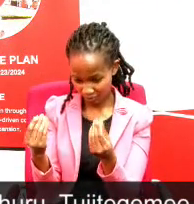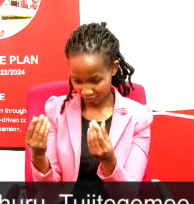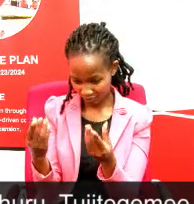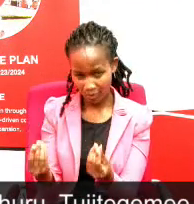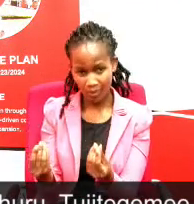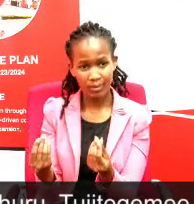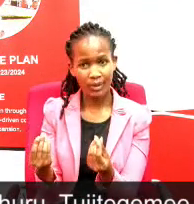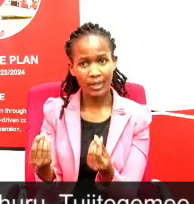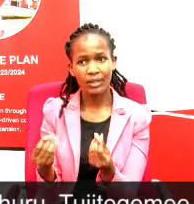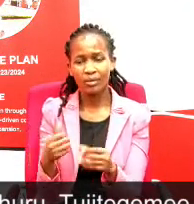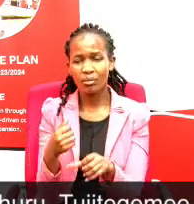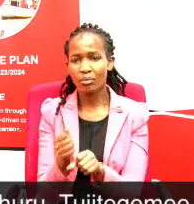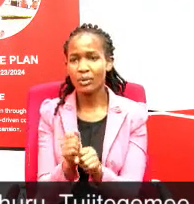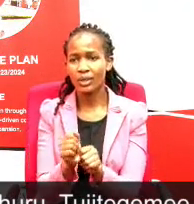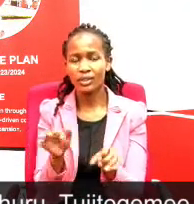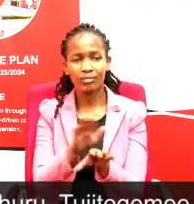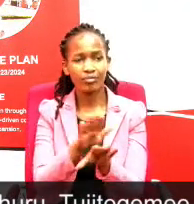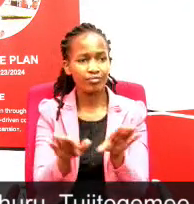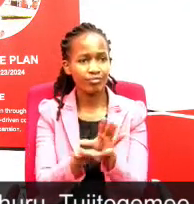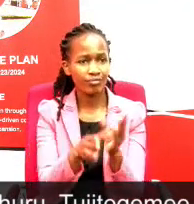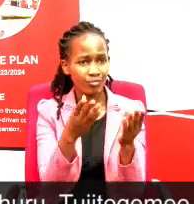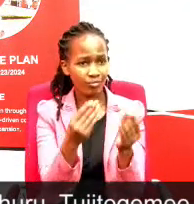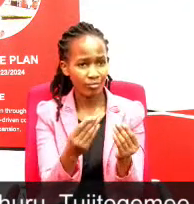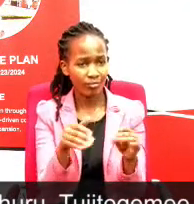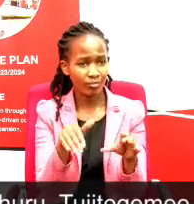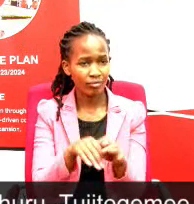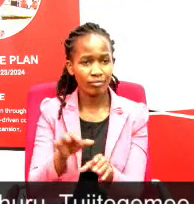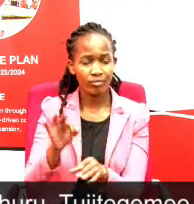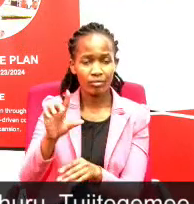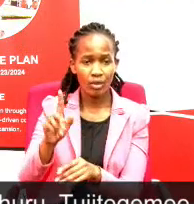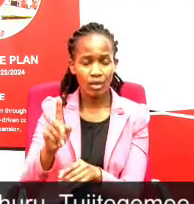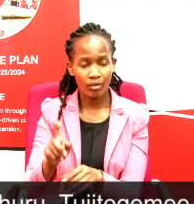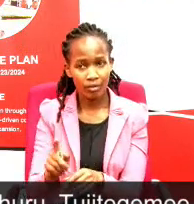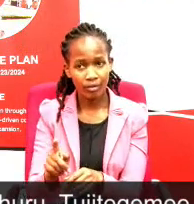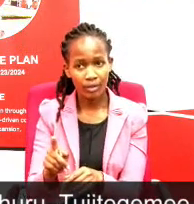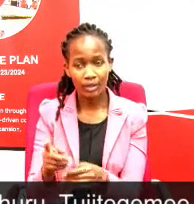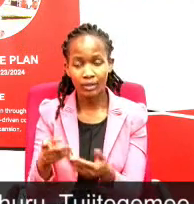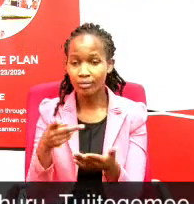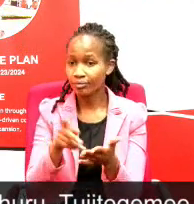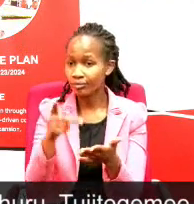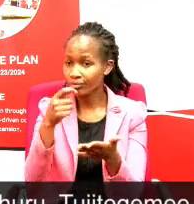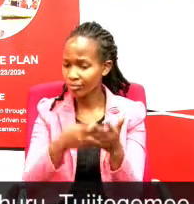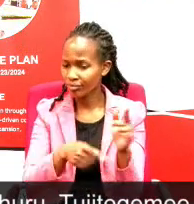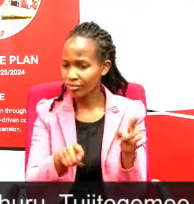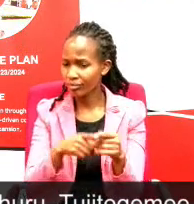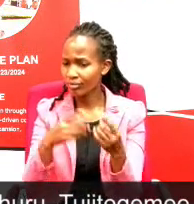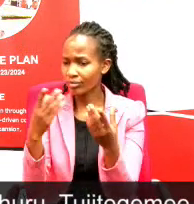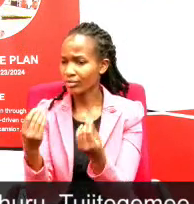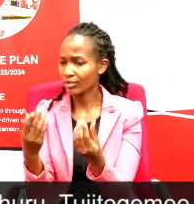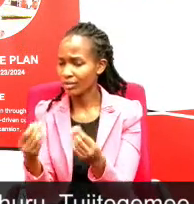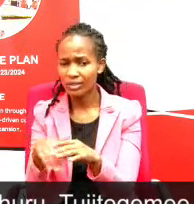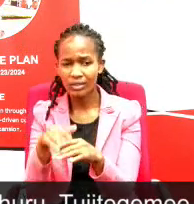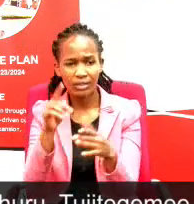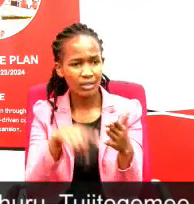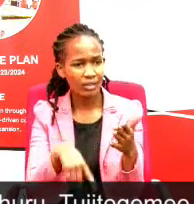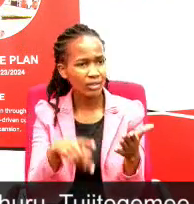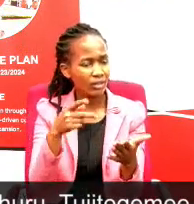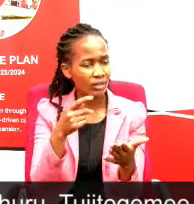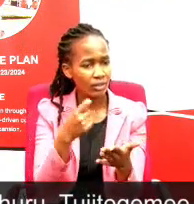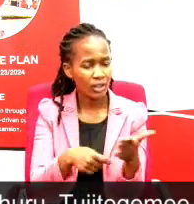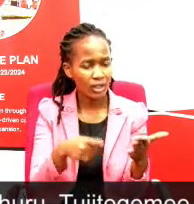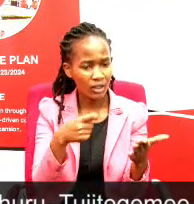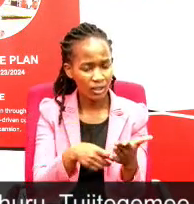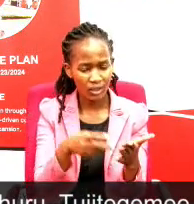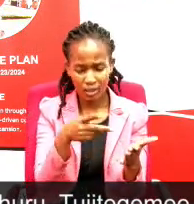simplicity in our filing returns, simplicity in taxpayer